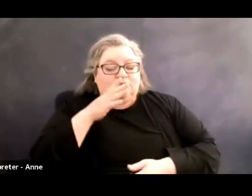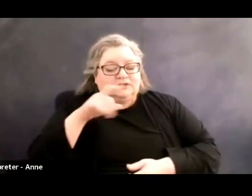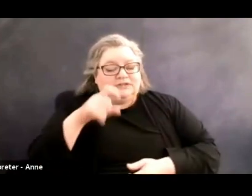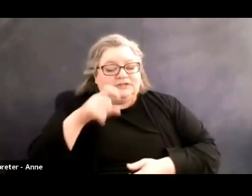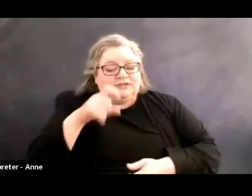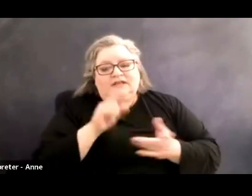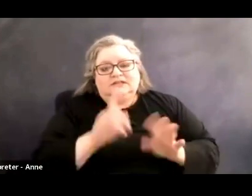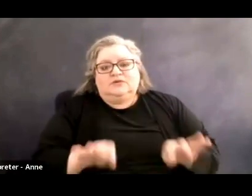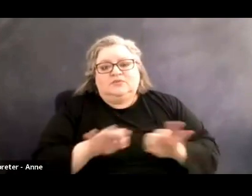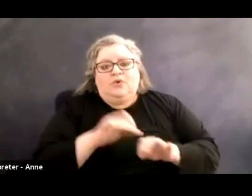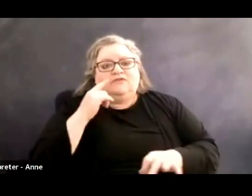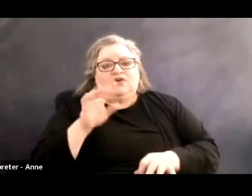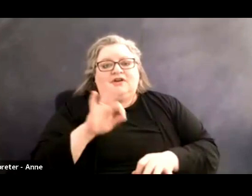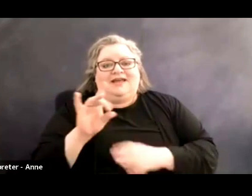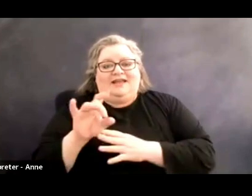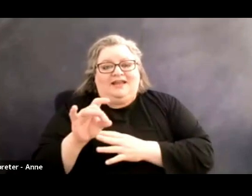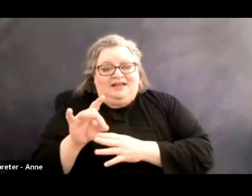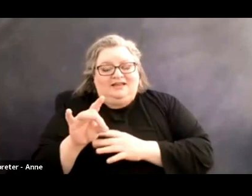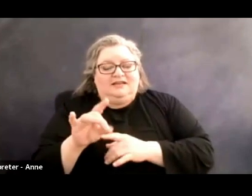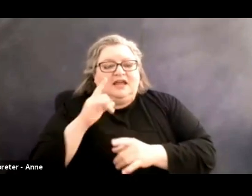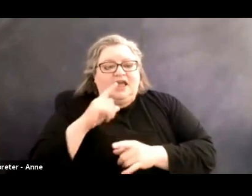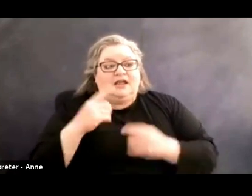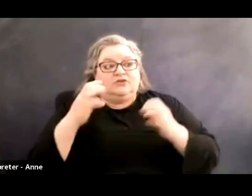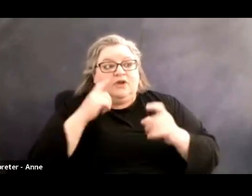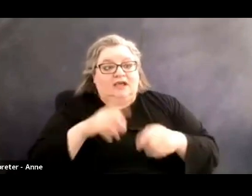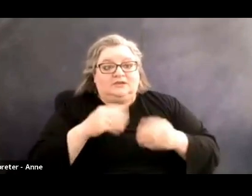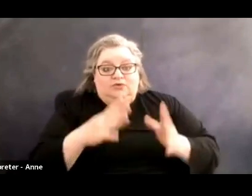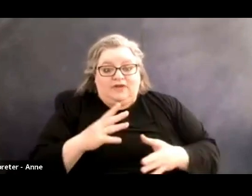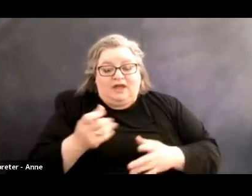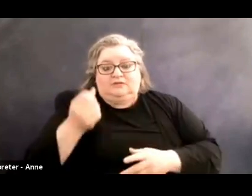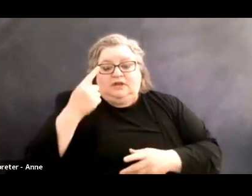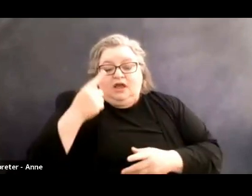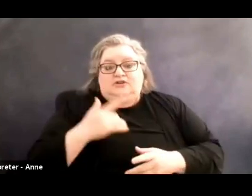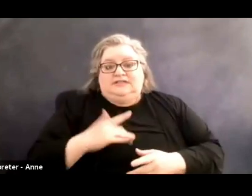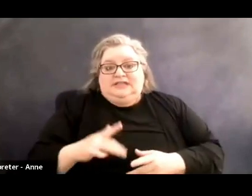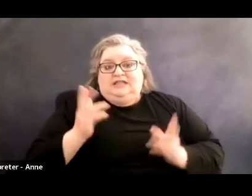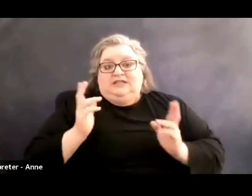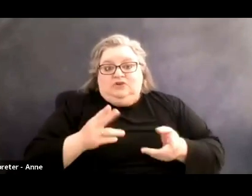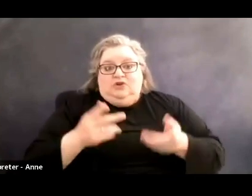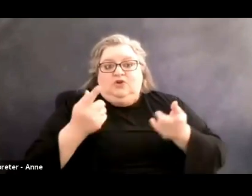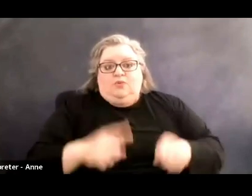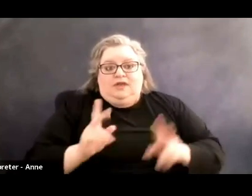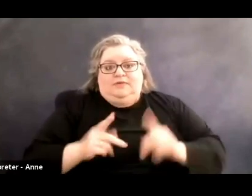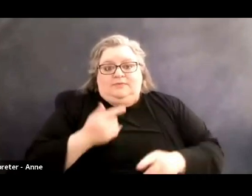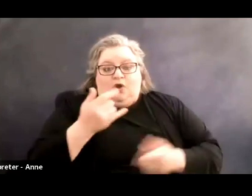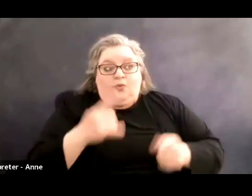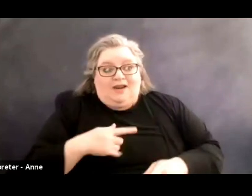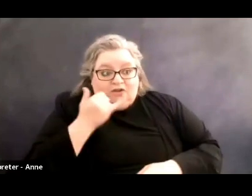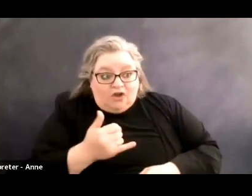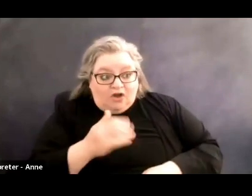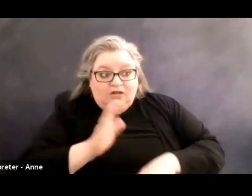is important for 988 and important for crisis providers to understand the sense of urgency when people call. When I call, I need